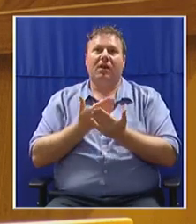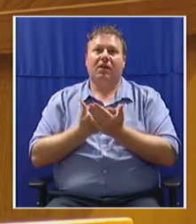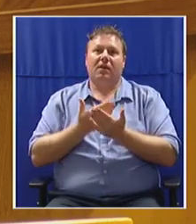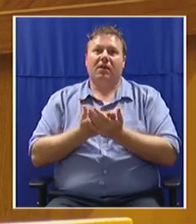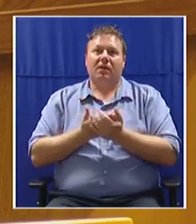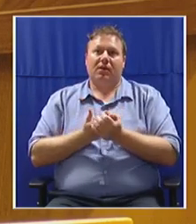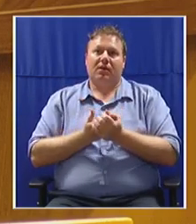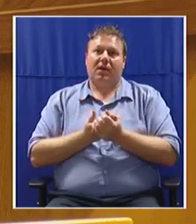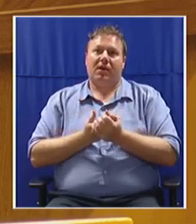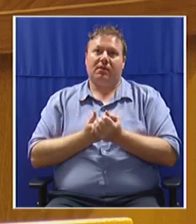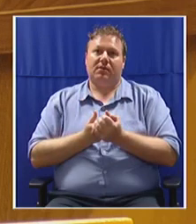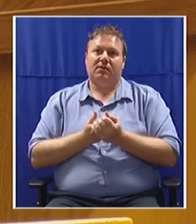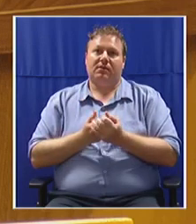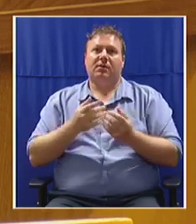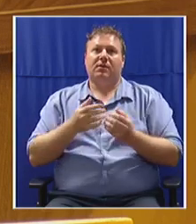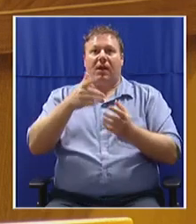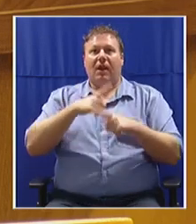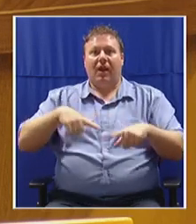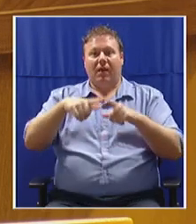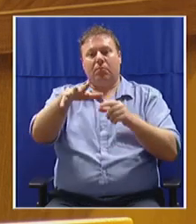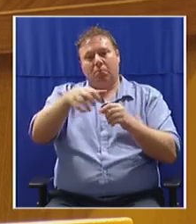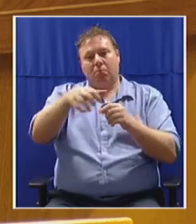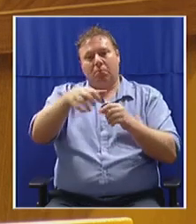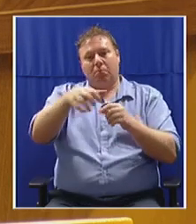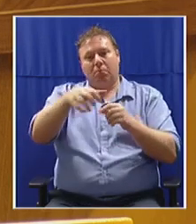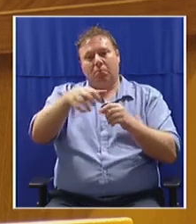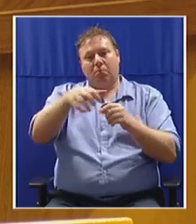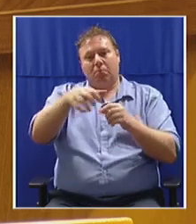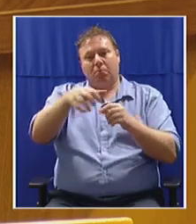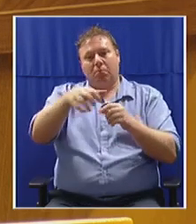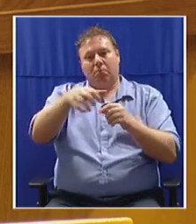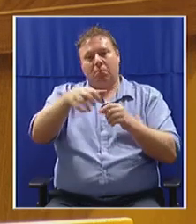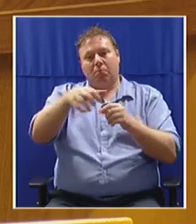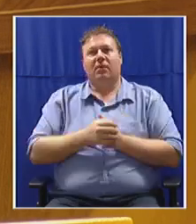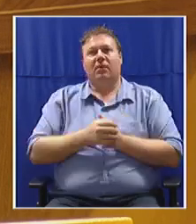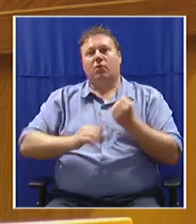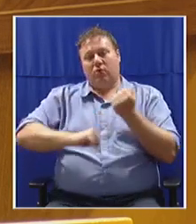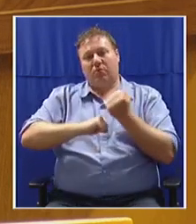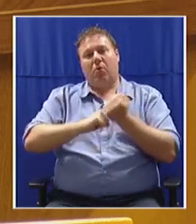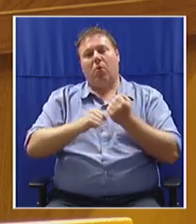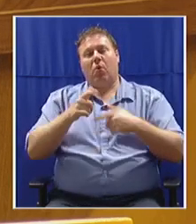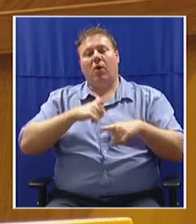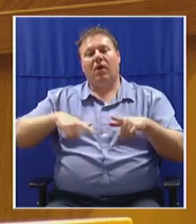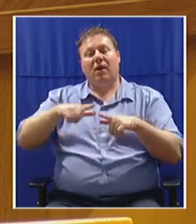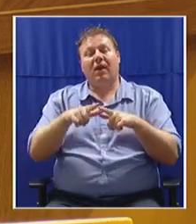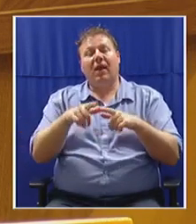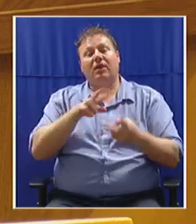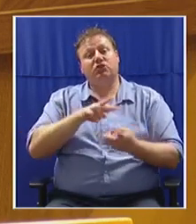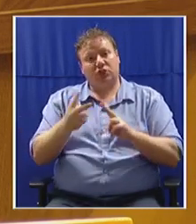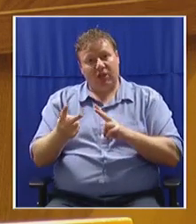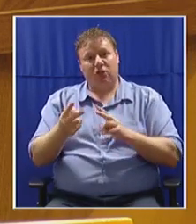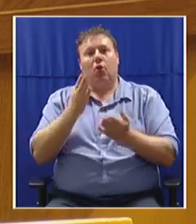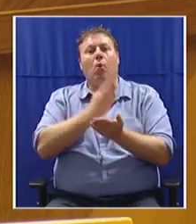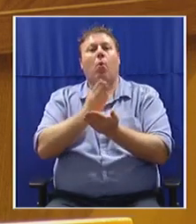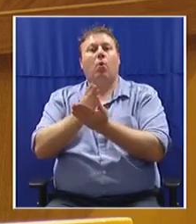in our view, with compensation. And it is for this reason that we support land reform and restitution of land in an